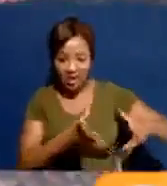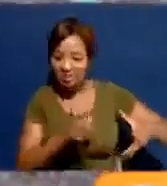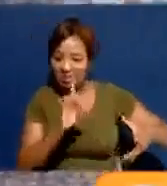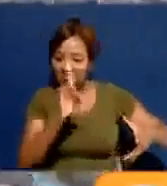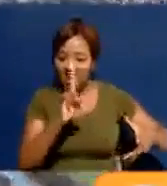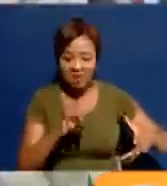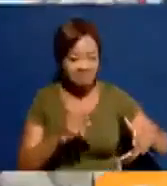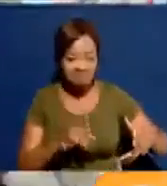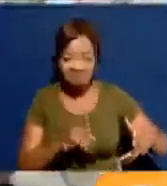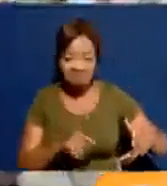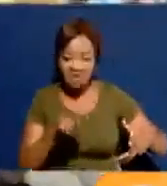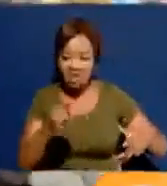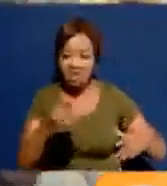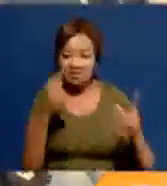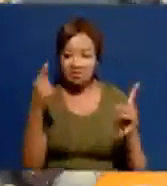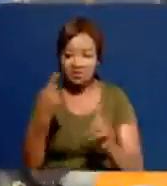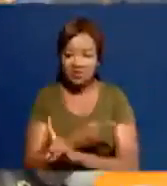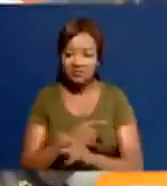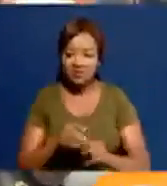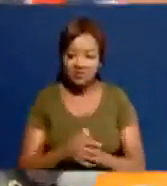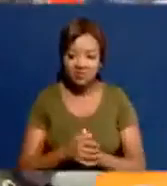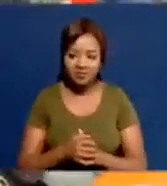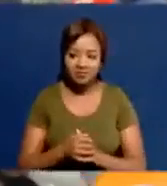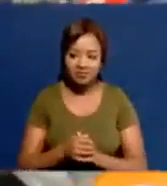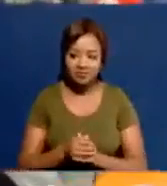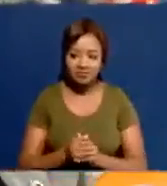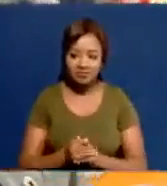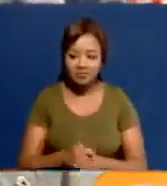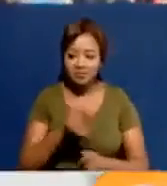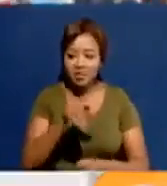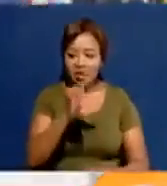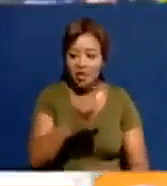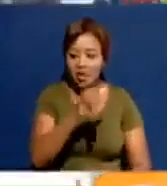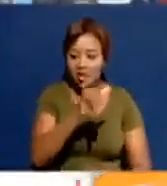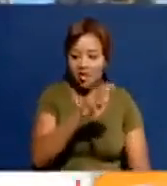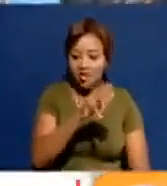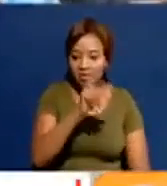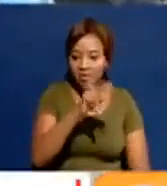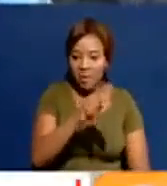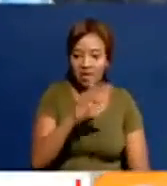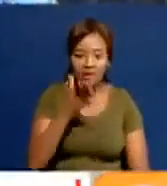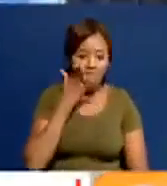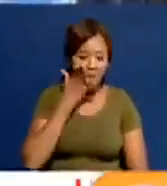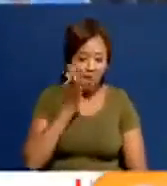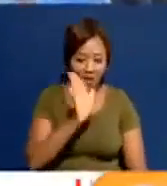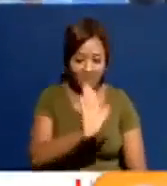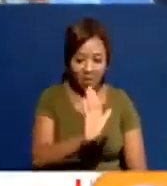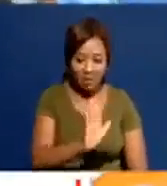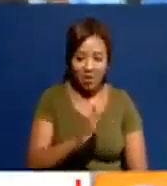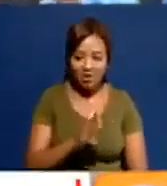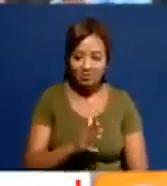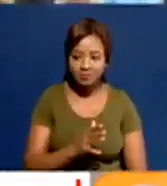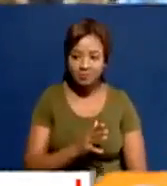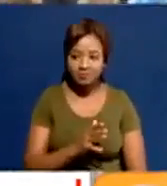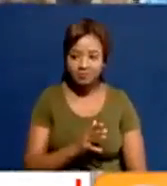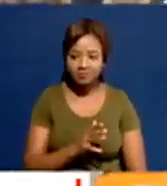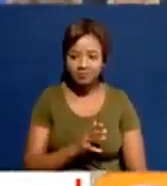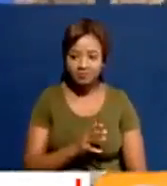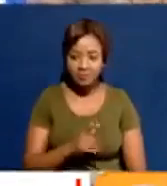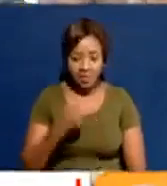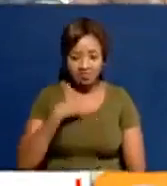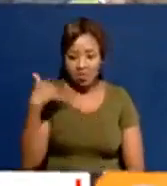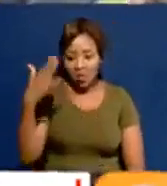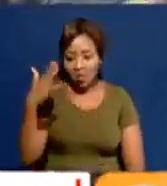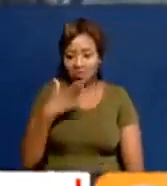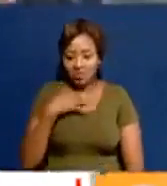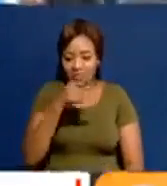journey. The journey with Aymen started with his mom, to be honest, because I always wanted him to